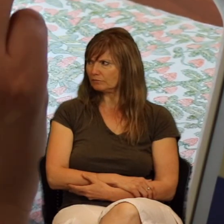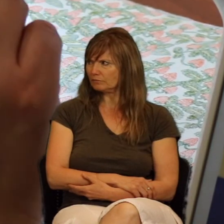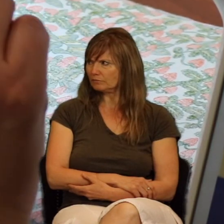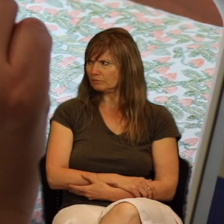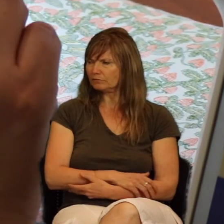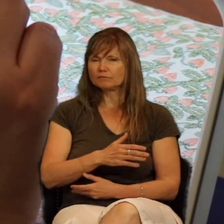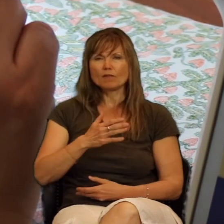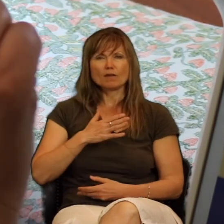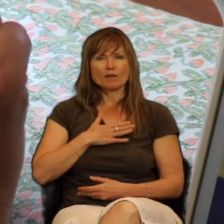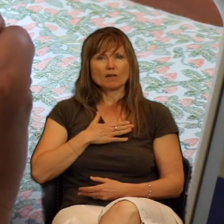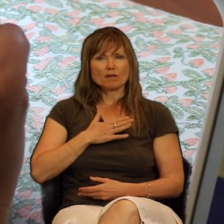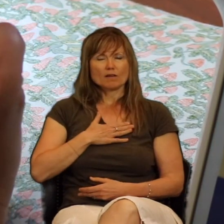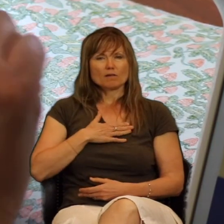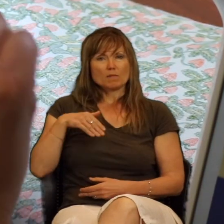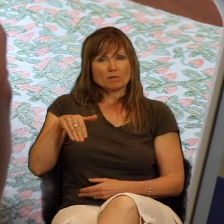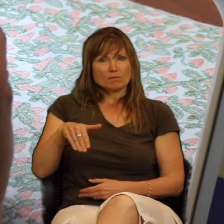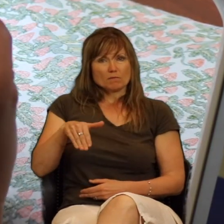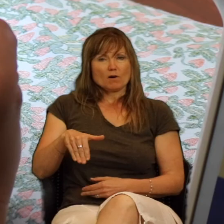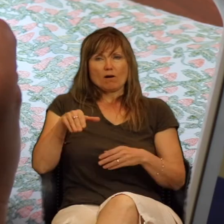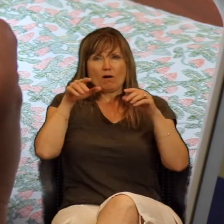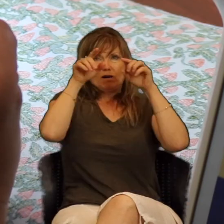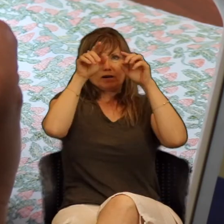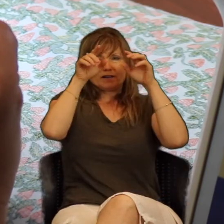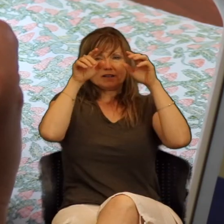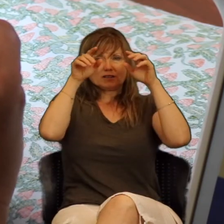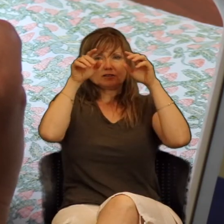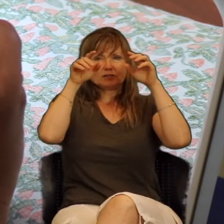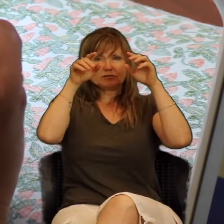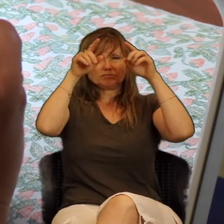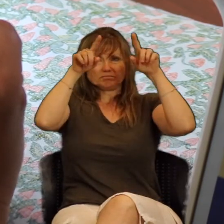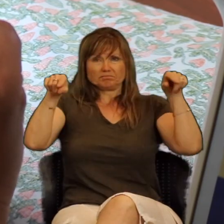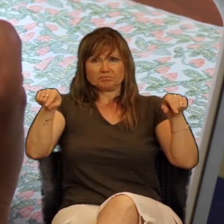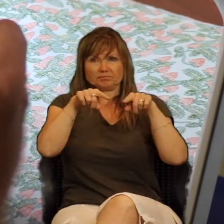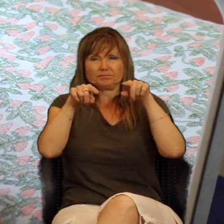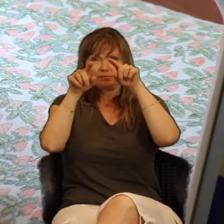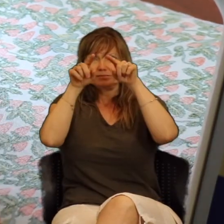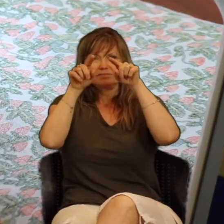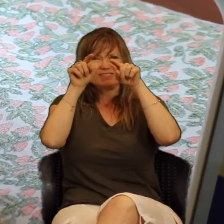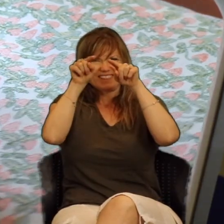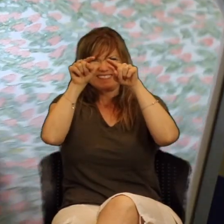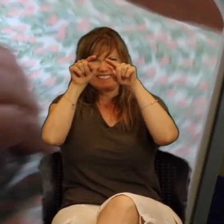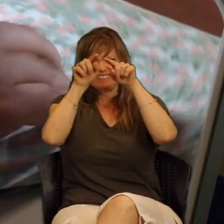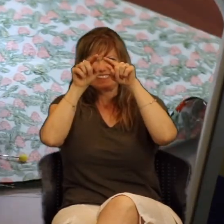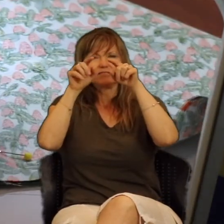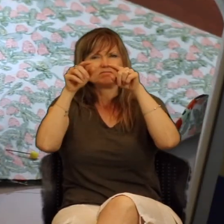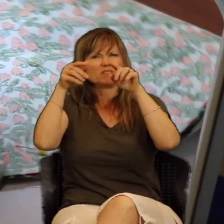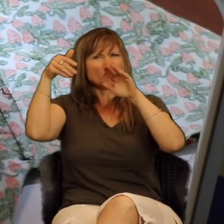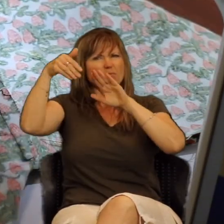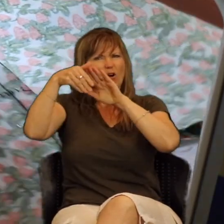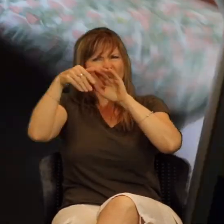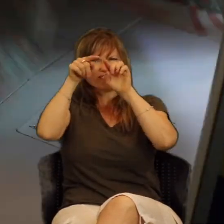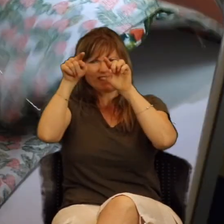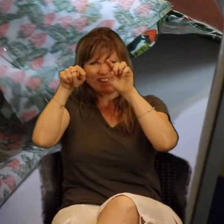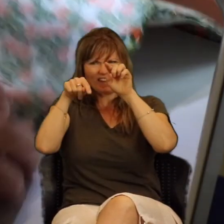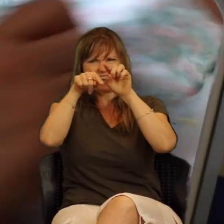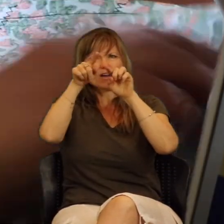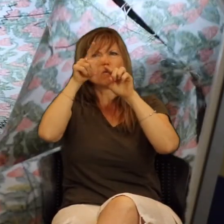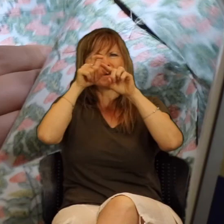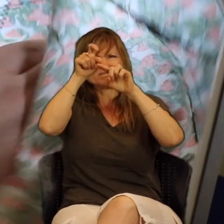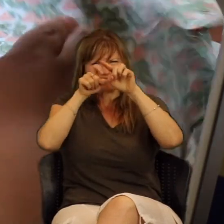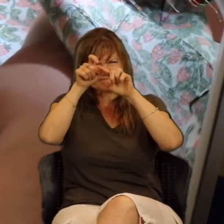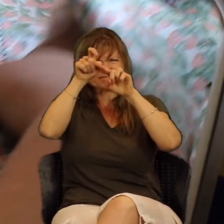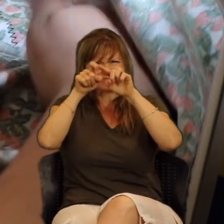Top of where my pocket wants to end. I'm going to reinforce it, turn around and keep on